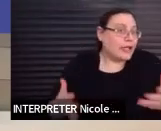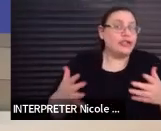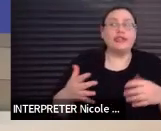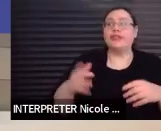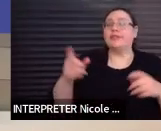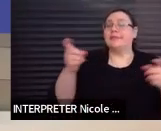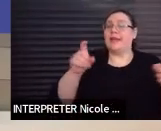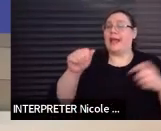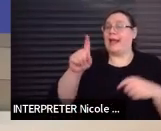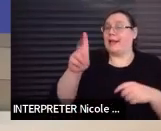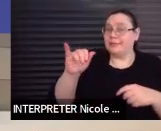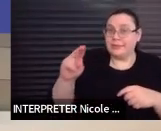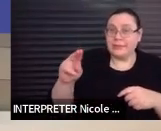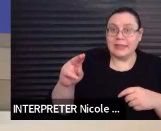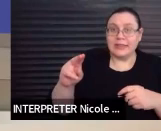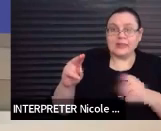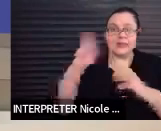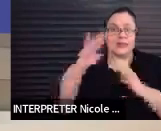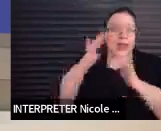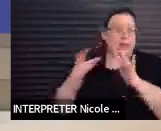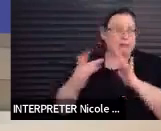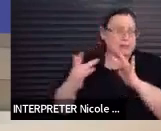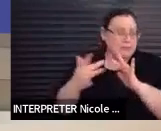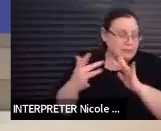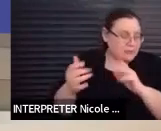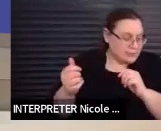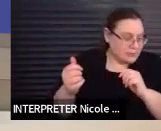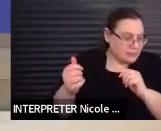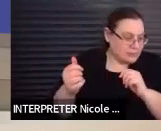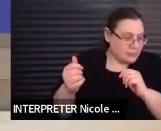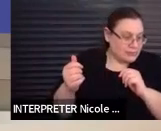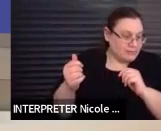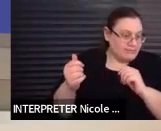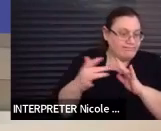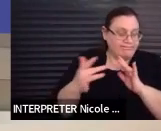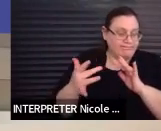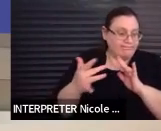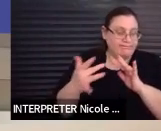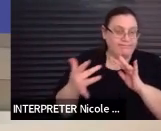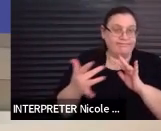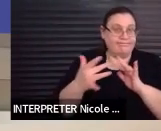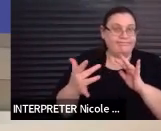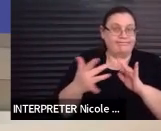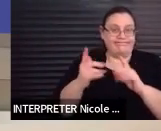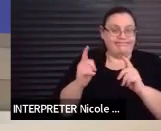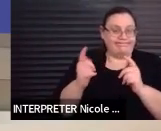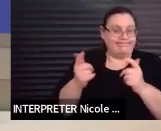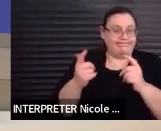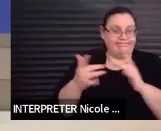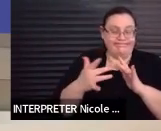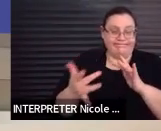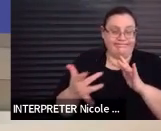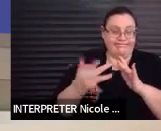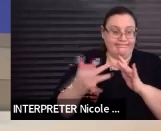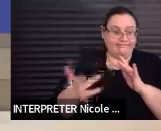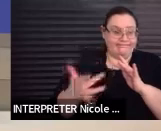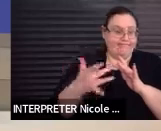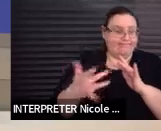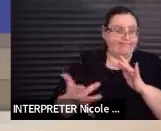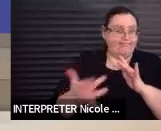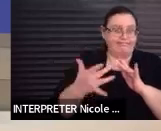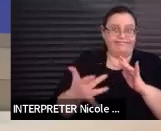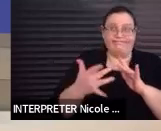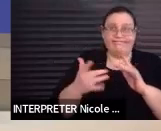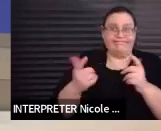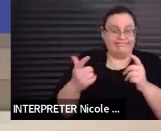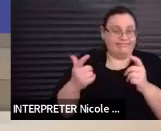administrators to attend this. So that we all feel experience awareness of what's happening, what are the advantages